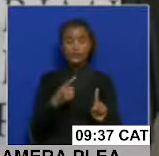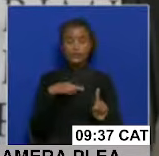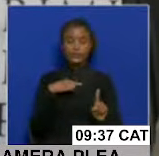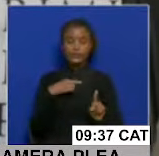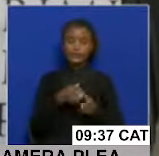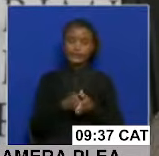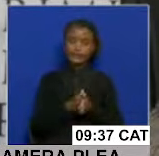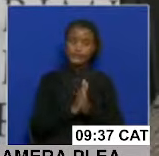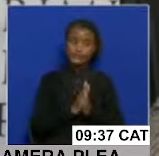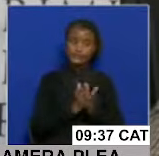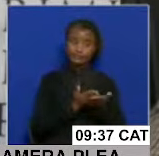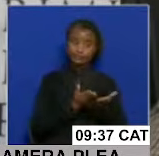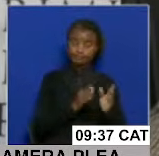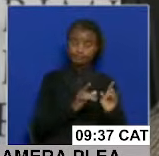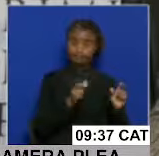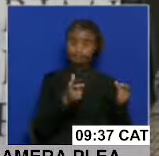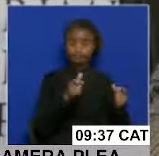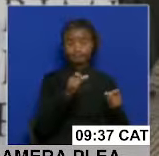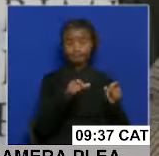consider this application,